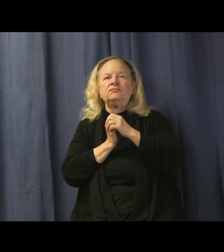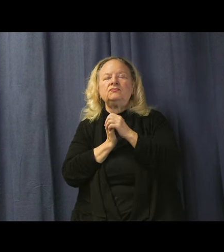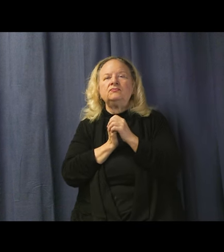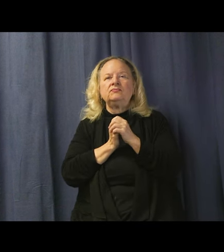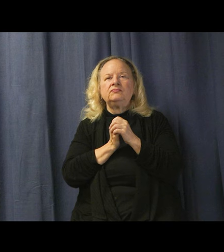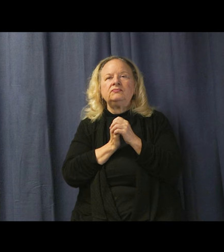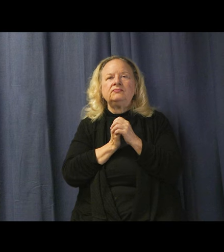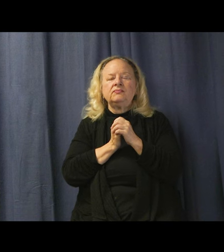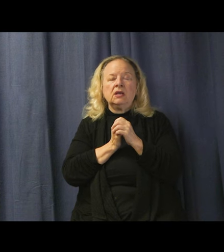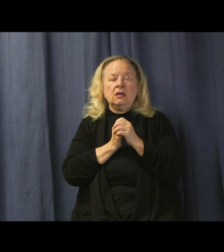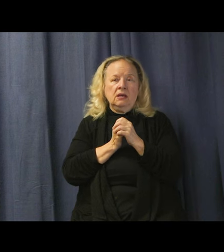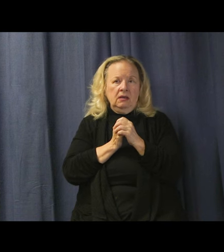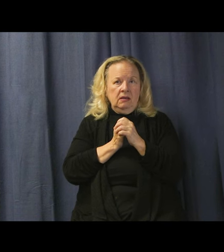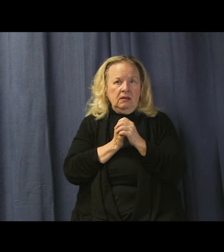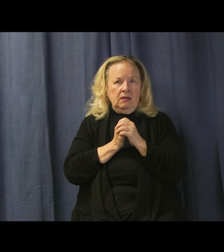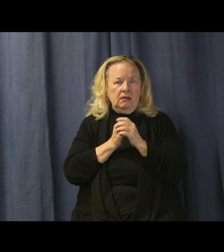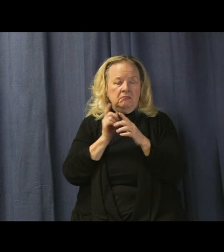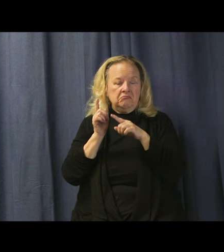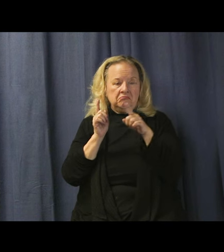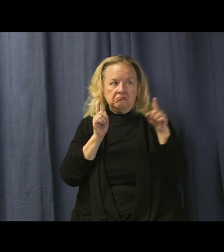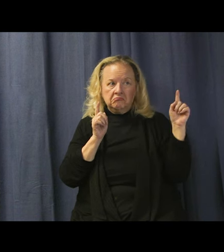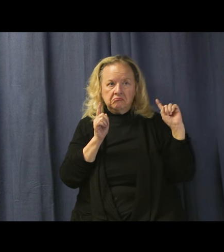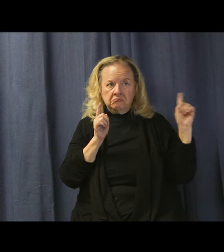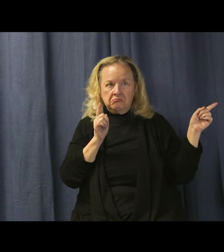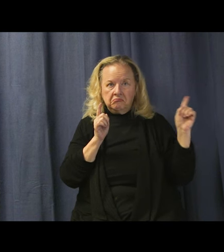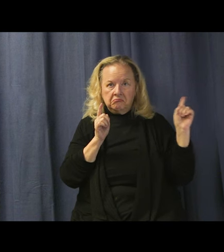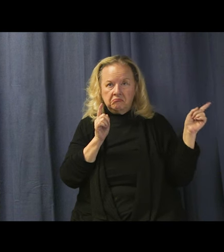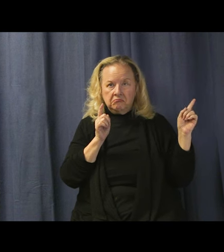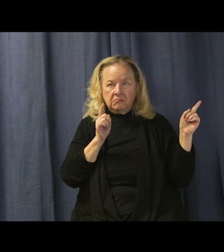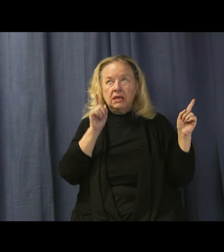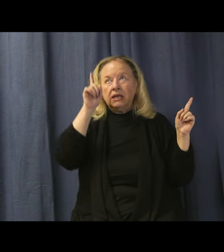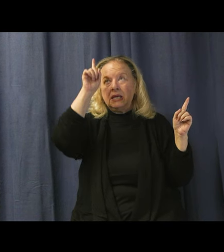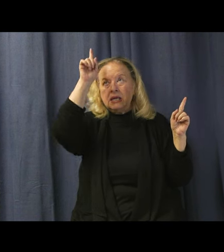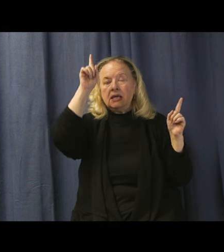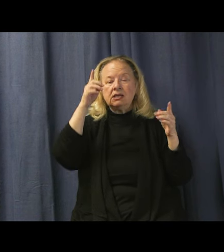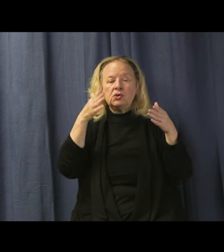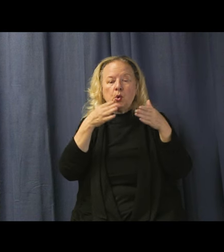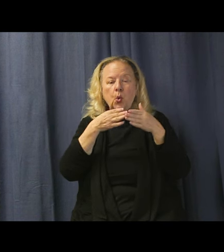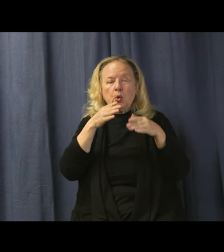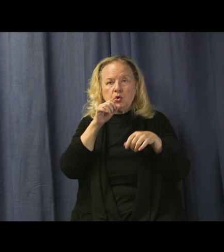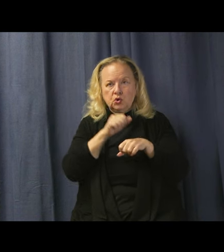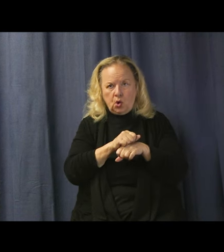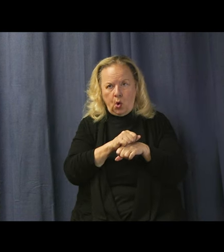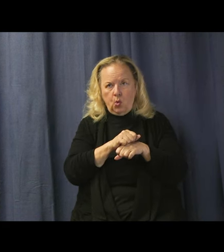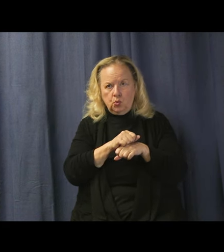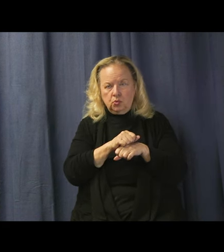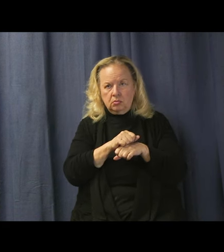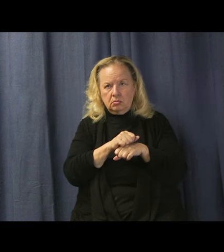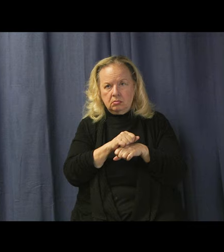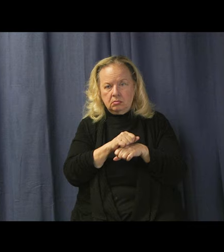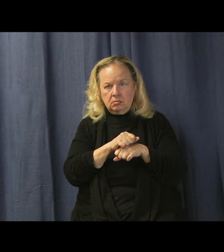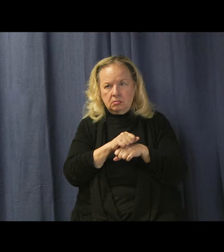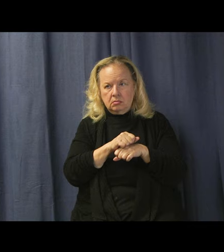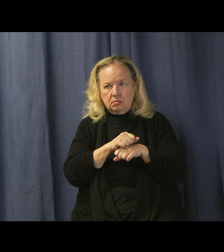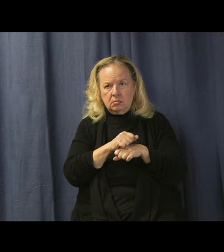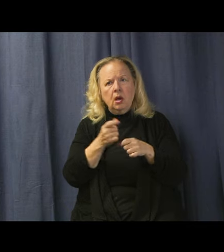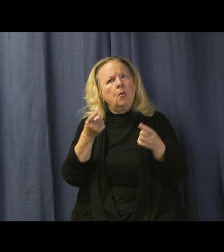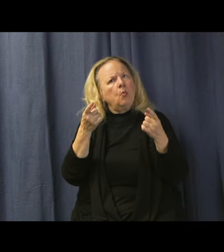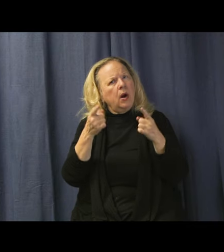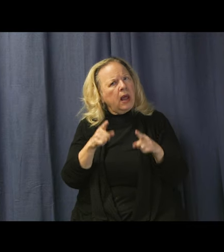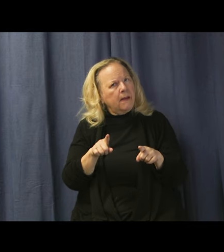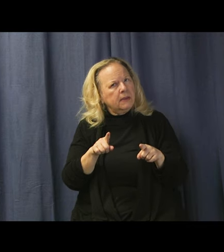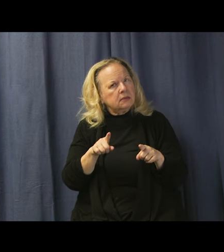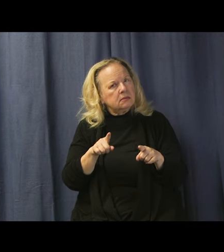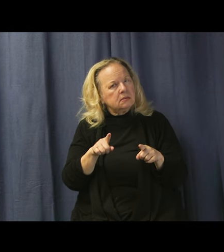what's that word? Bereshit. How many of you believe Yeshua is the cornerstone? If he's the cornerstone, what happens if